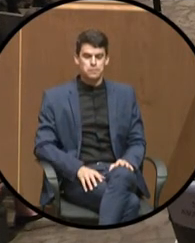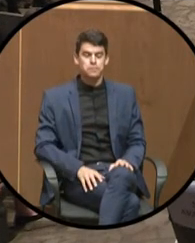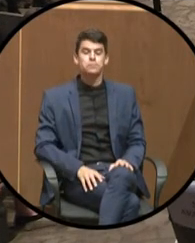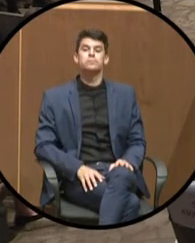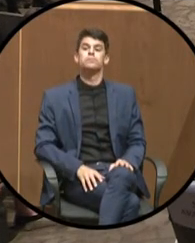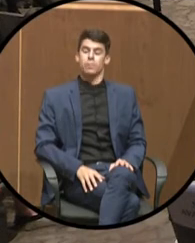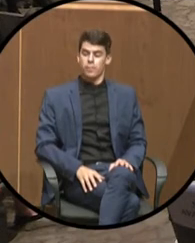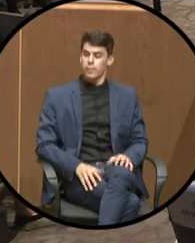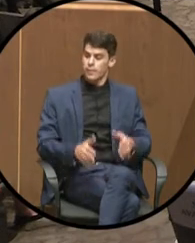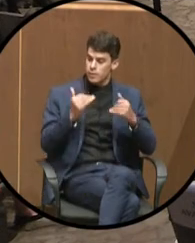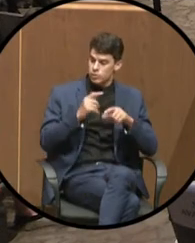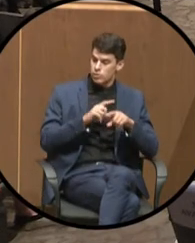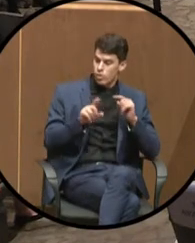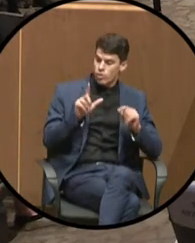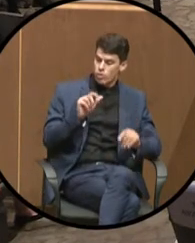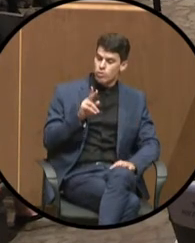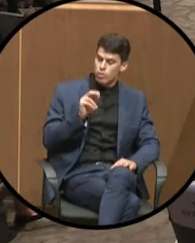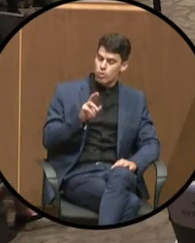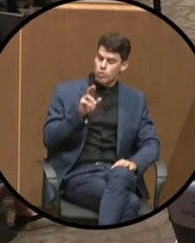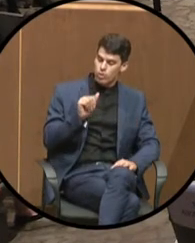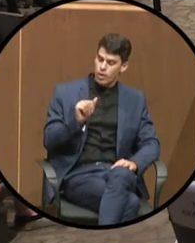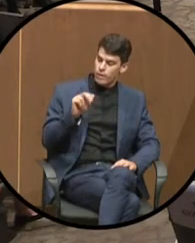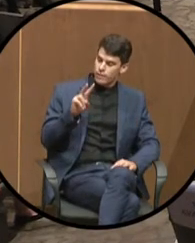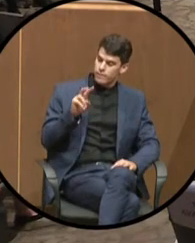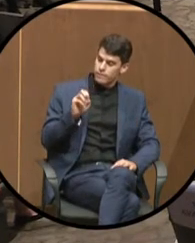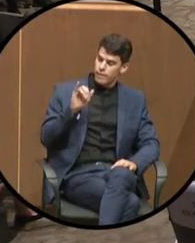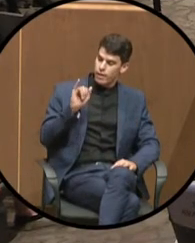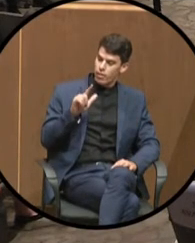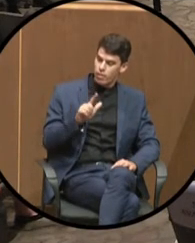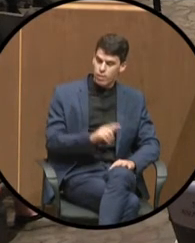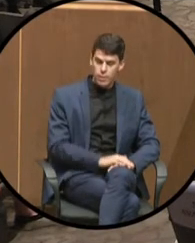Our next caller is Laura Vale.